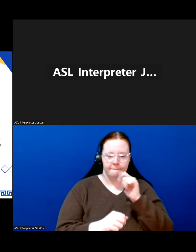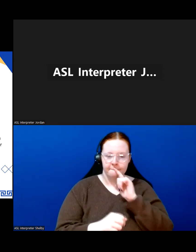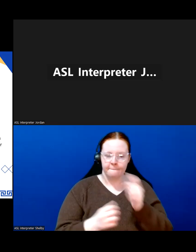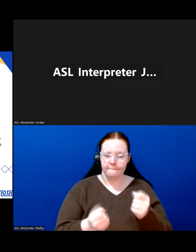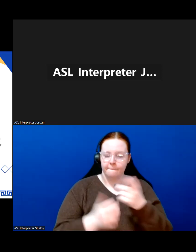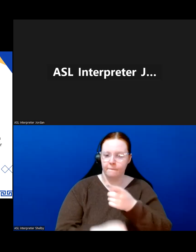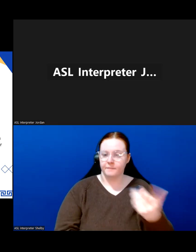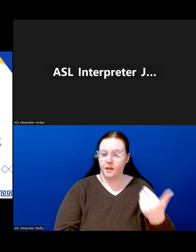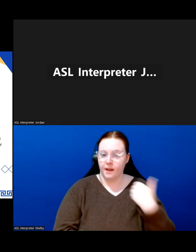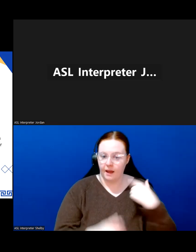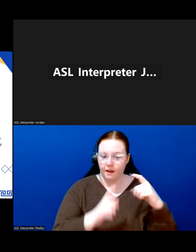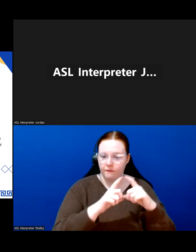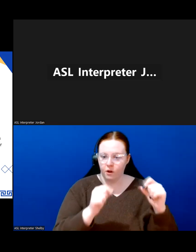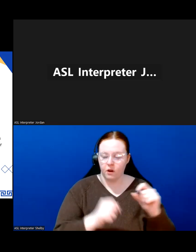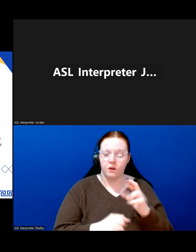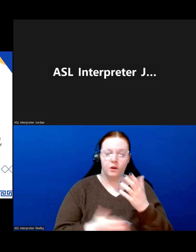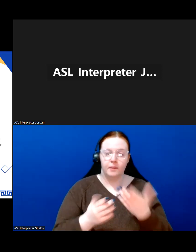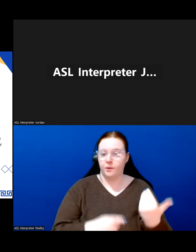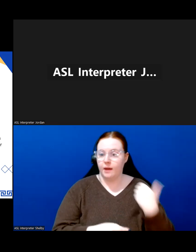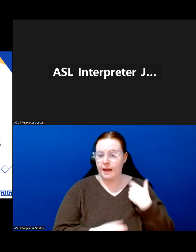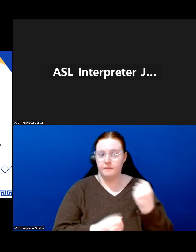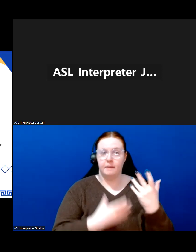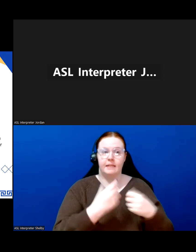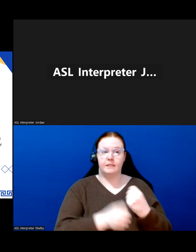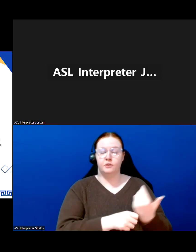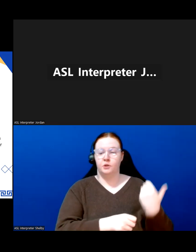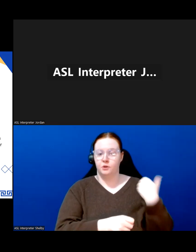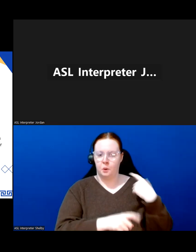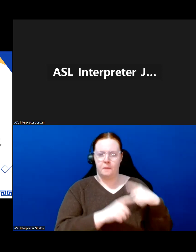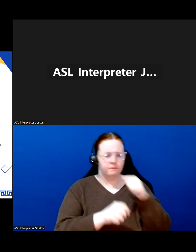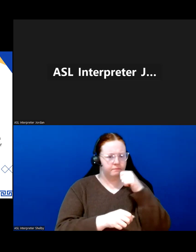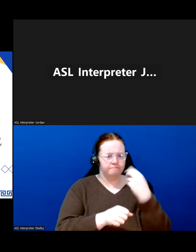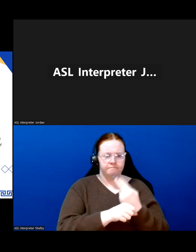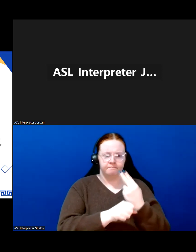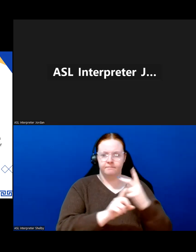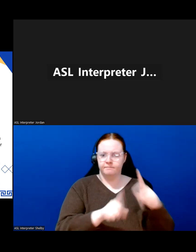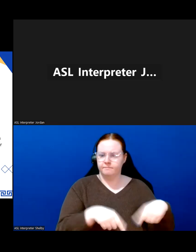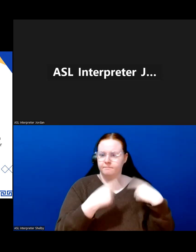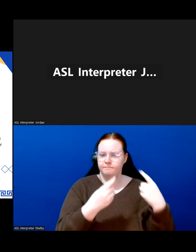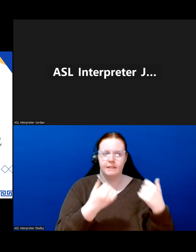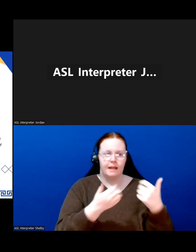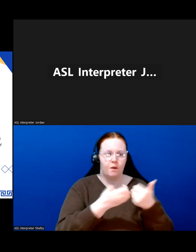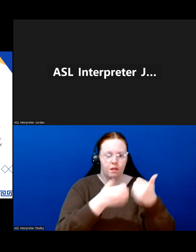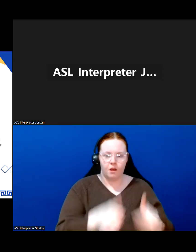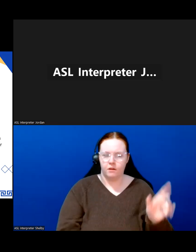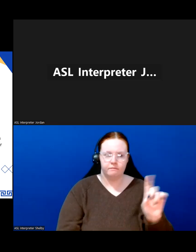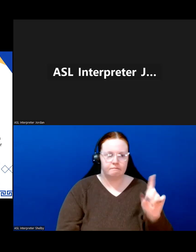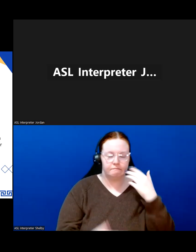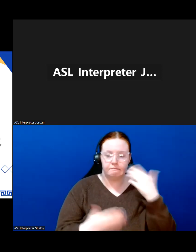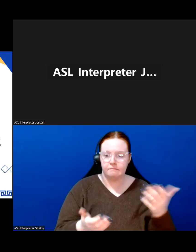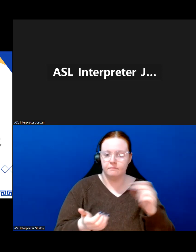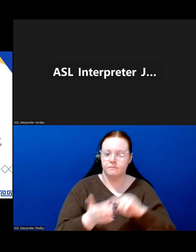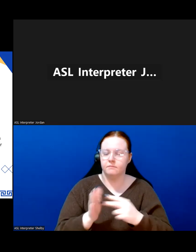library cards currently, or maybe you had one years ago and you haven't used it and you don't know where you put it. Well, you can always apply for